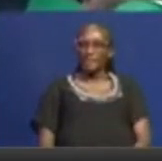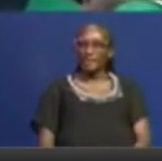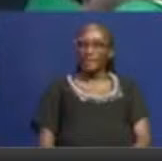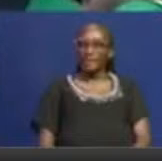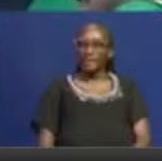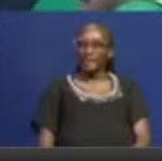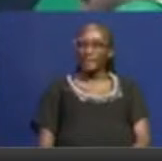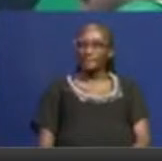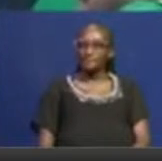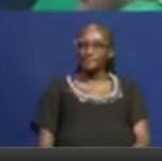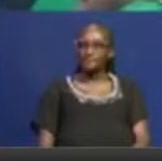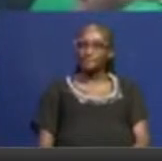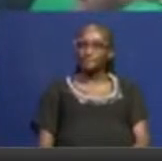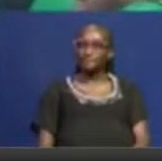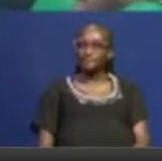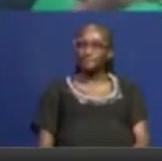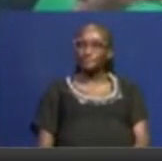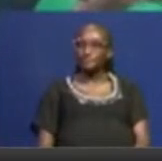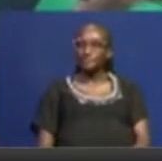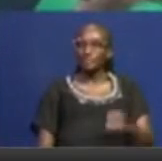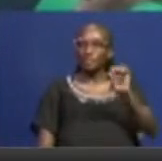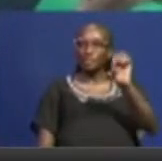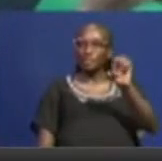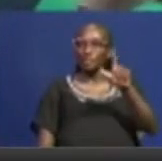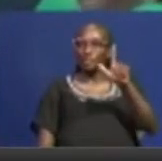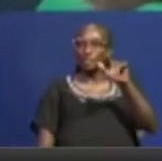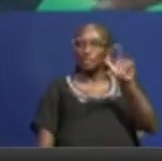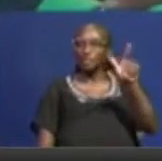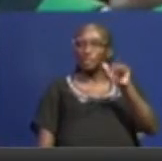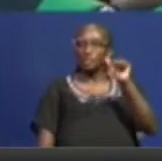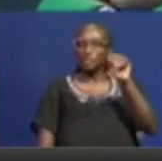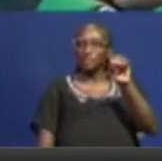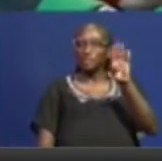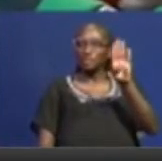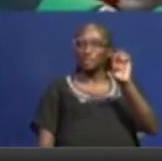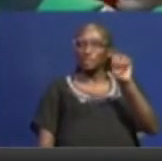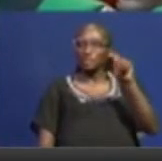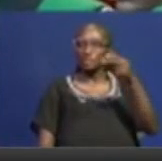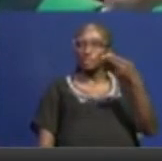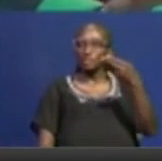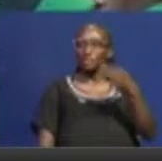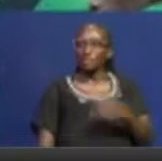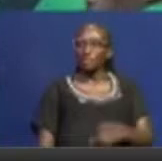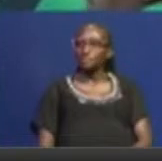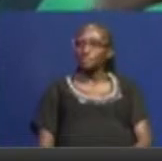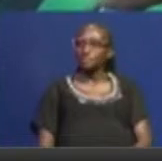Okay. Meru Elizabeth Karambu Kailemia.